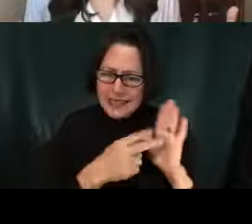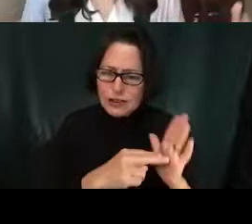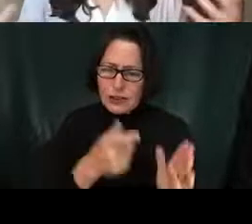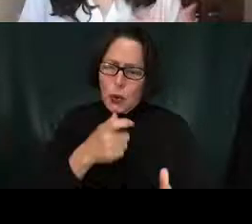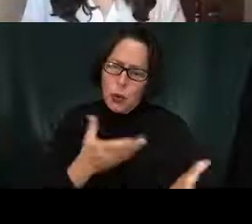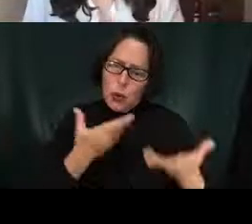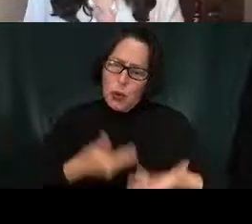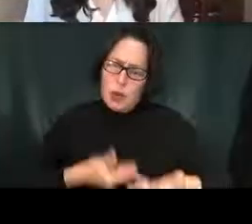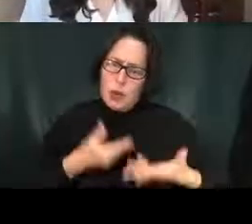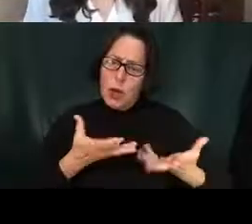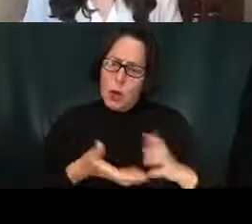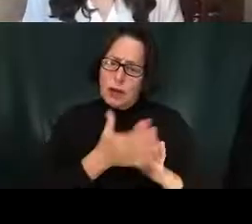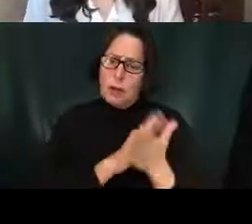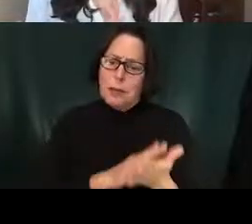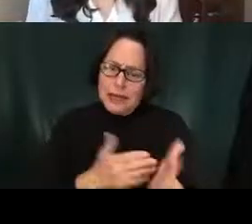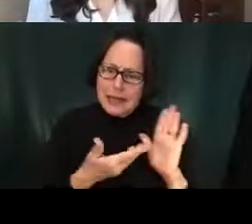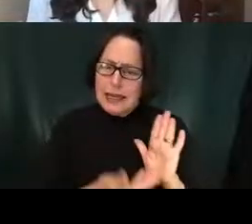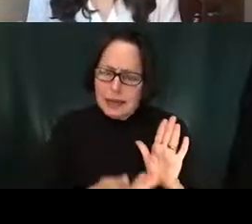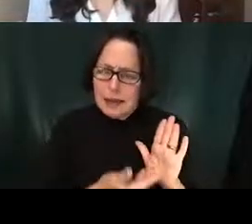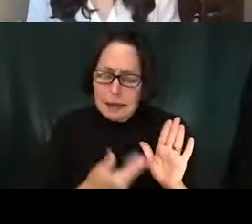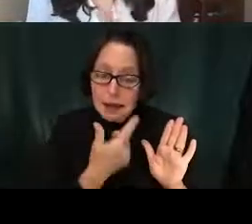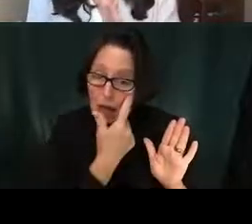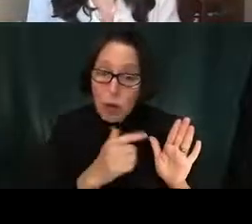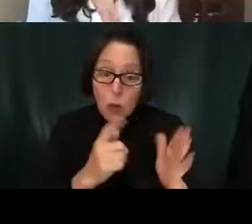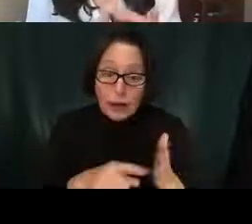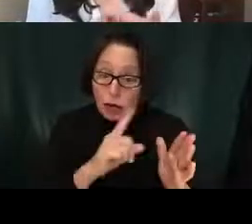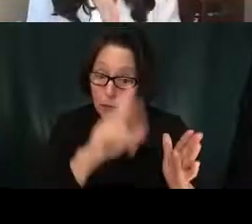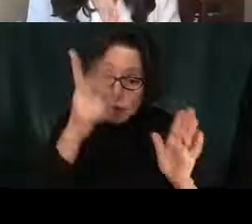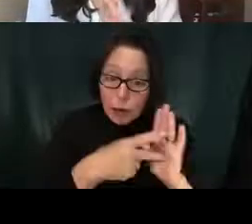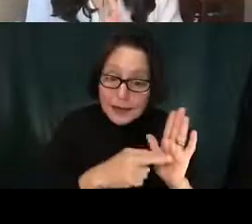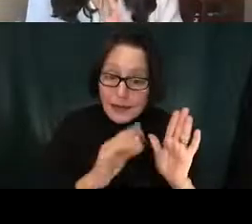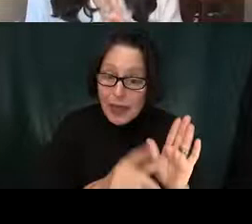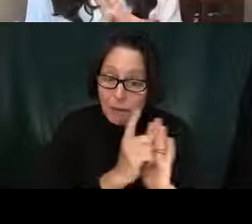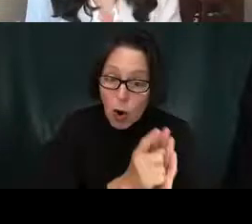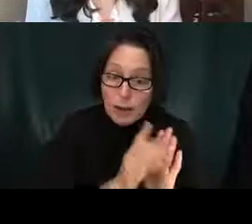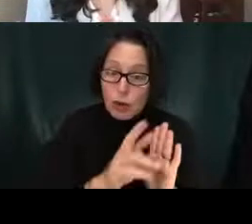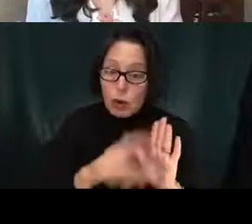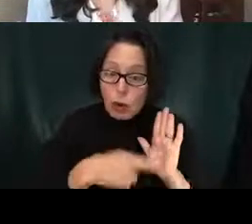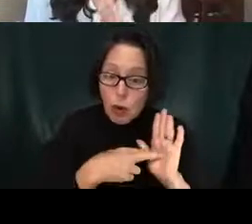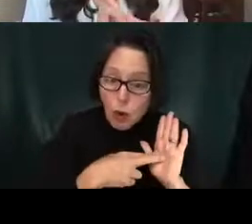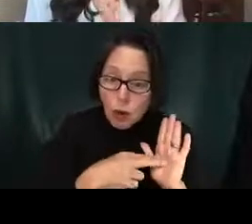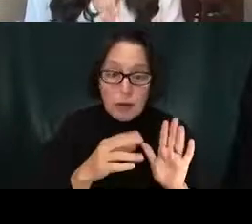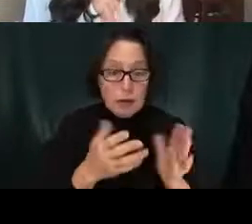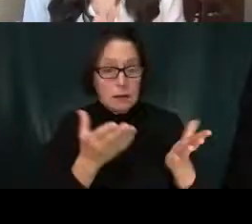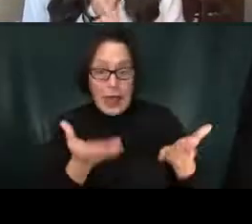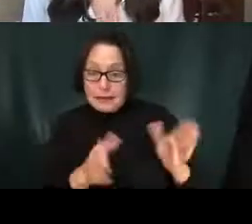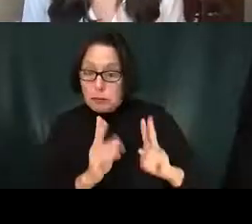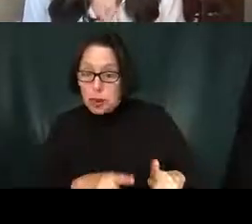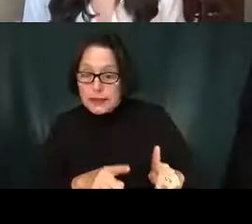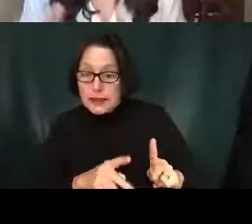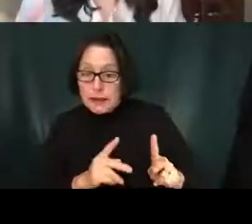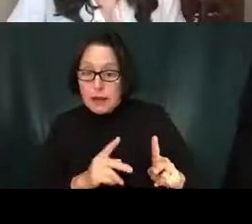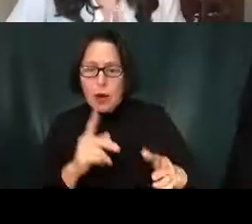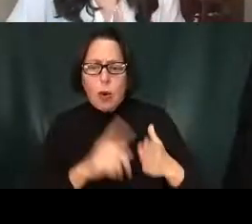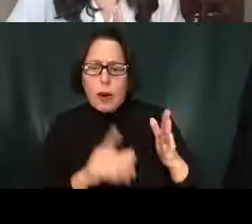be. And so this is all aligned with what's your purpose in the moment, in your role as a person. What are those actions and